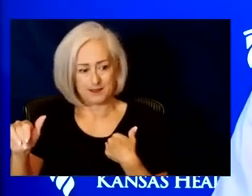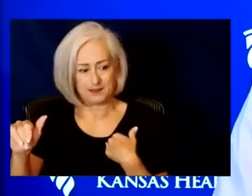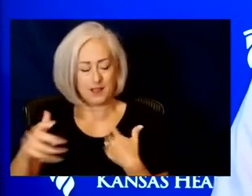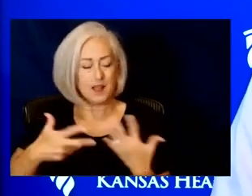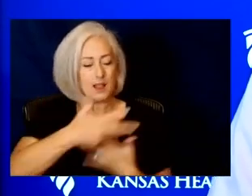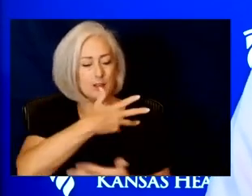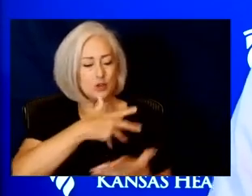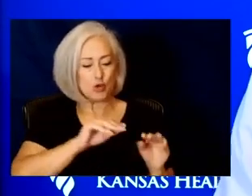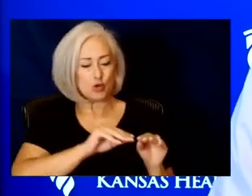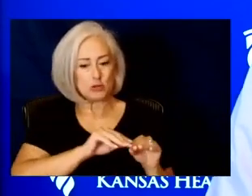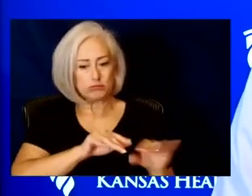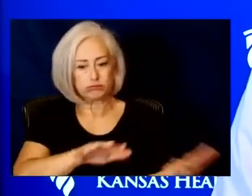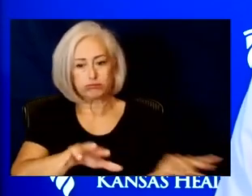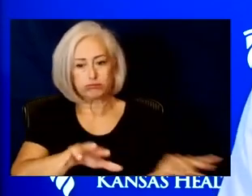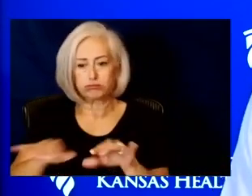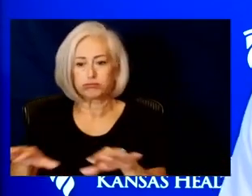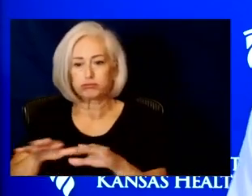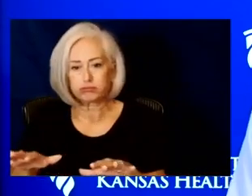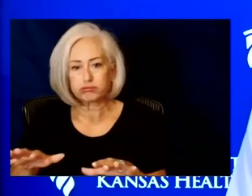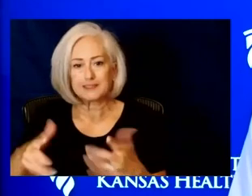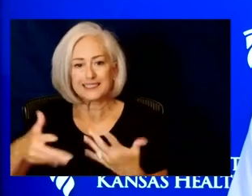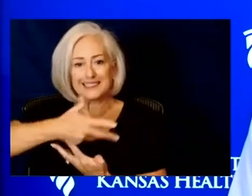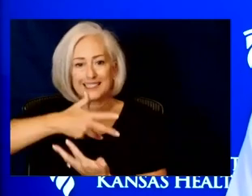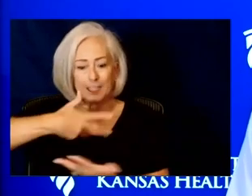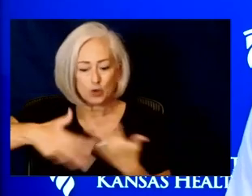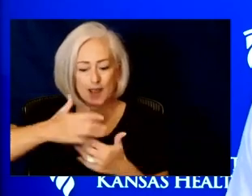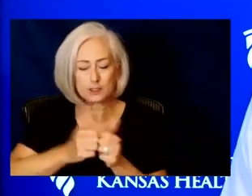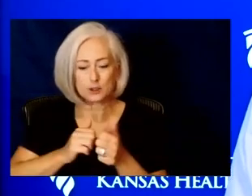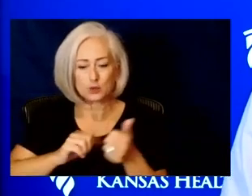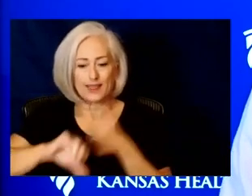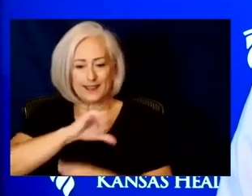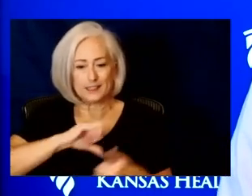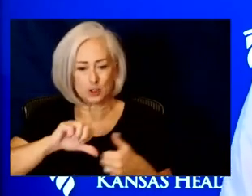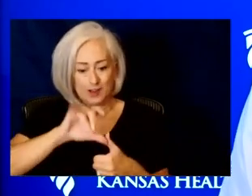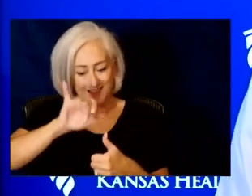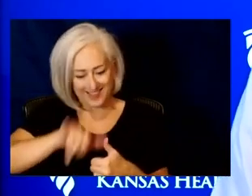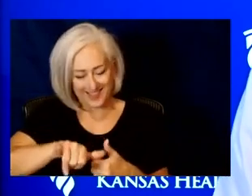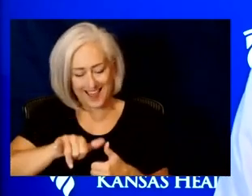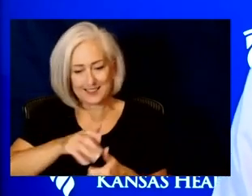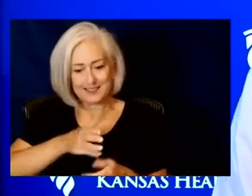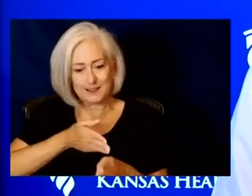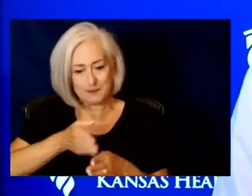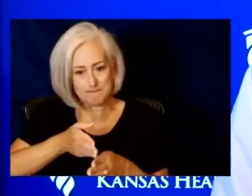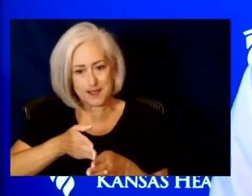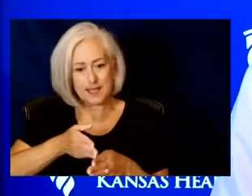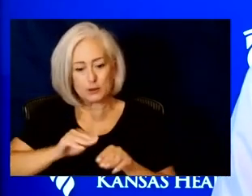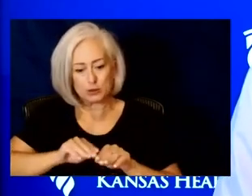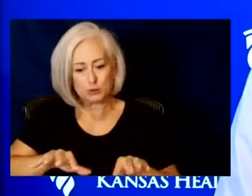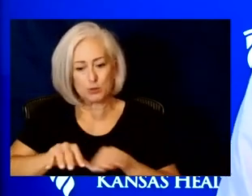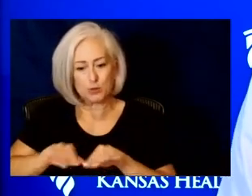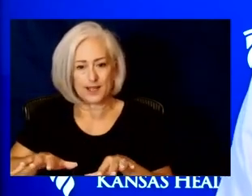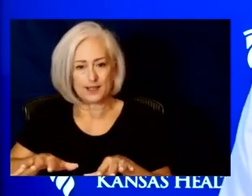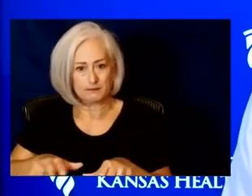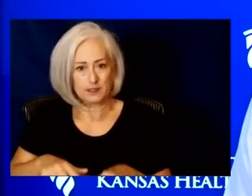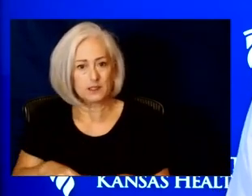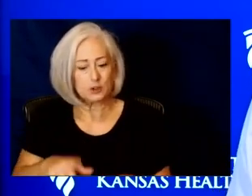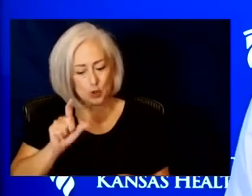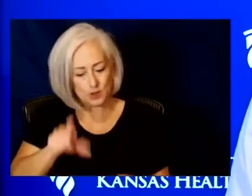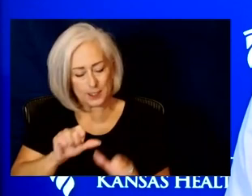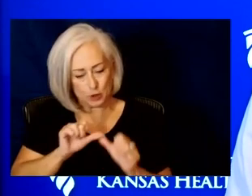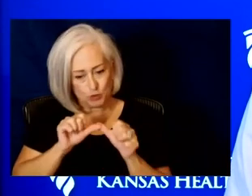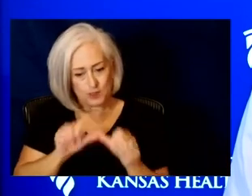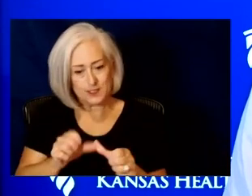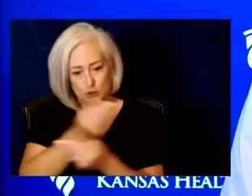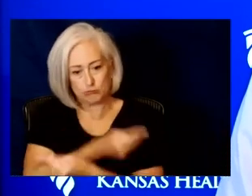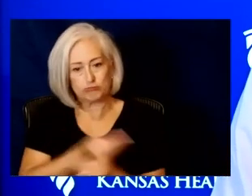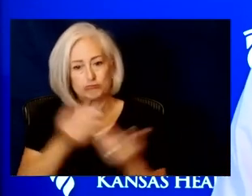anonymous interactions with each other. That is the main way that this is starting to be spread. And so we really need to continue to get that information out for